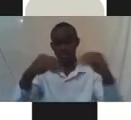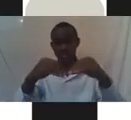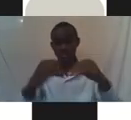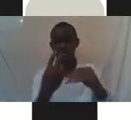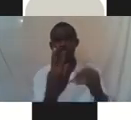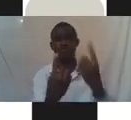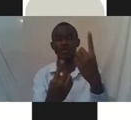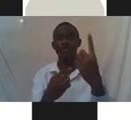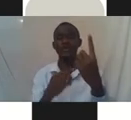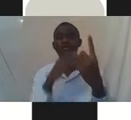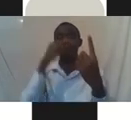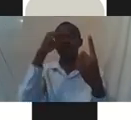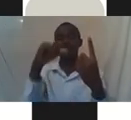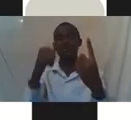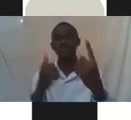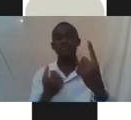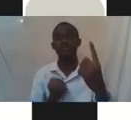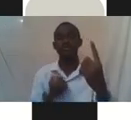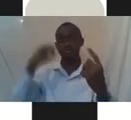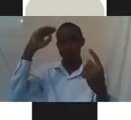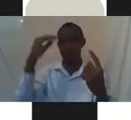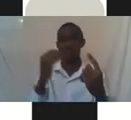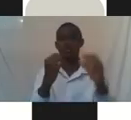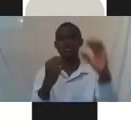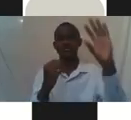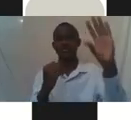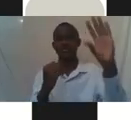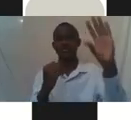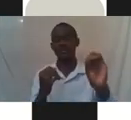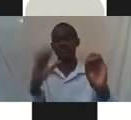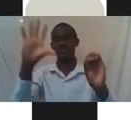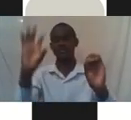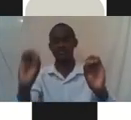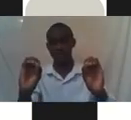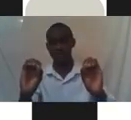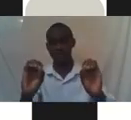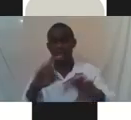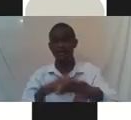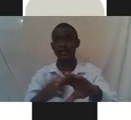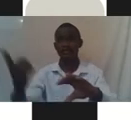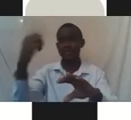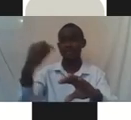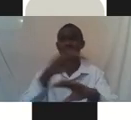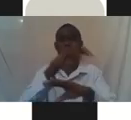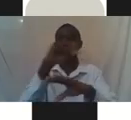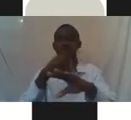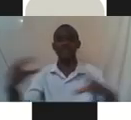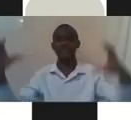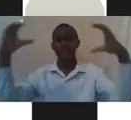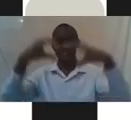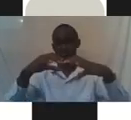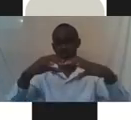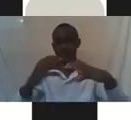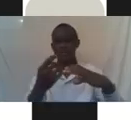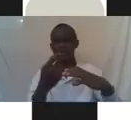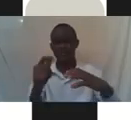you 50-50. But of course, you know, when it comes to the National Assembly, the method they